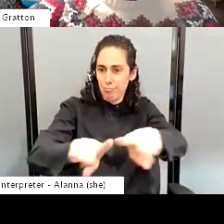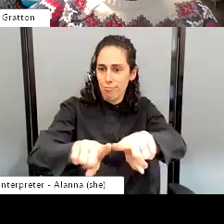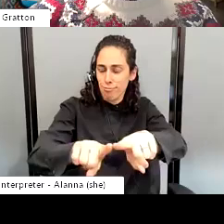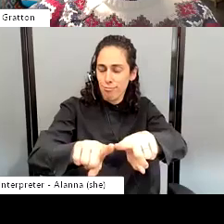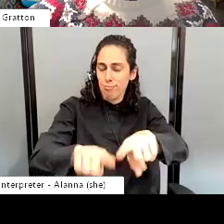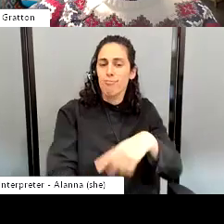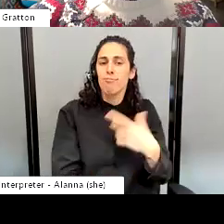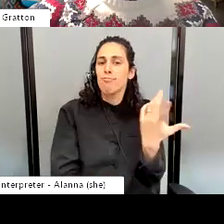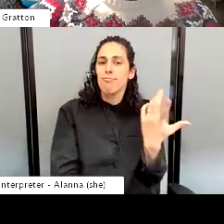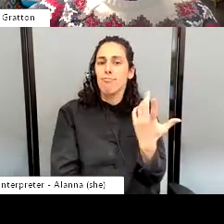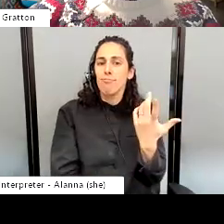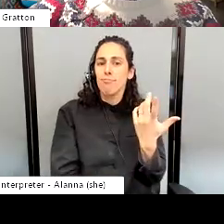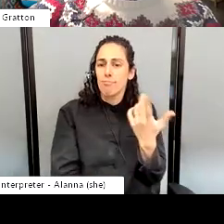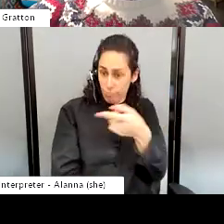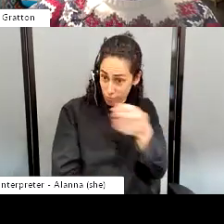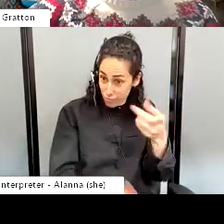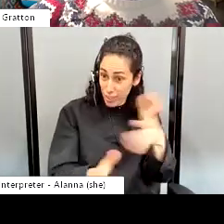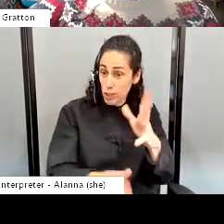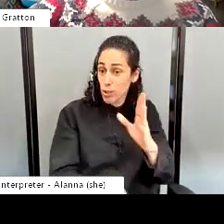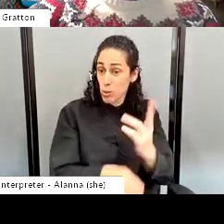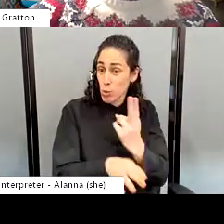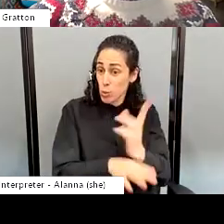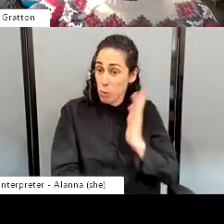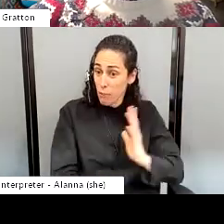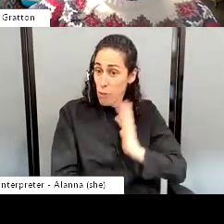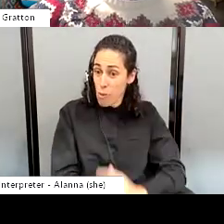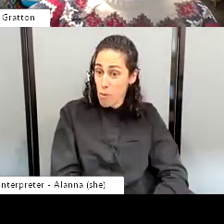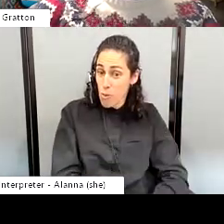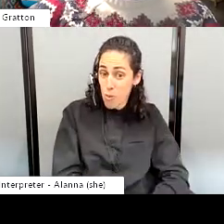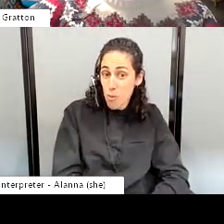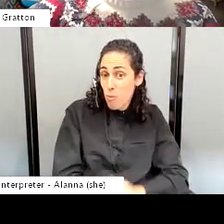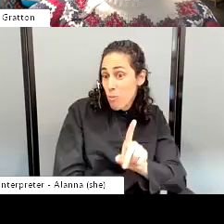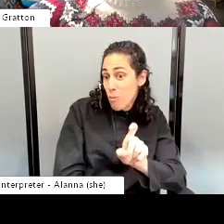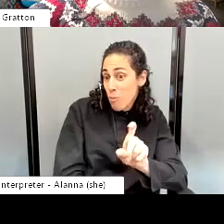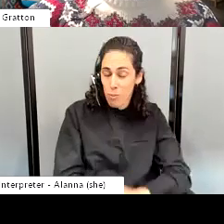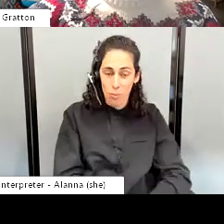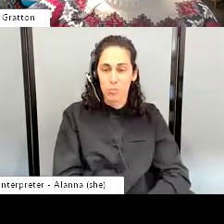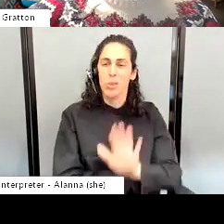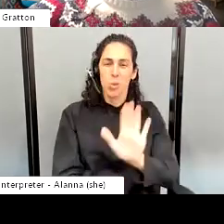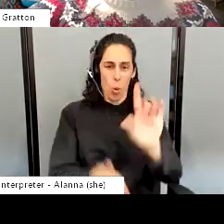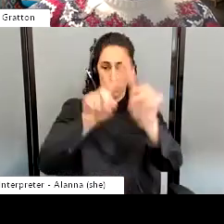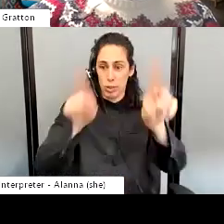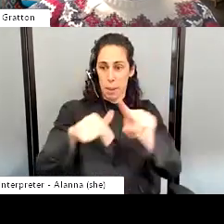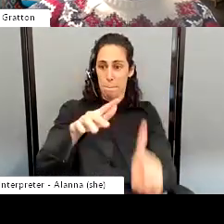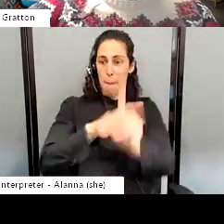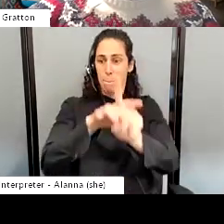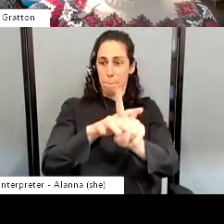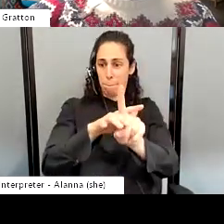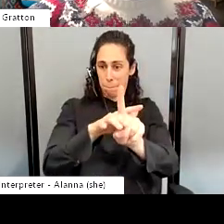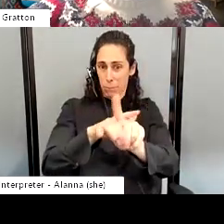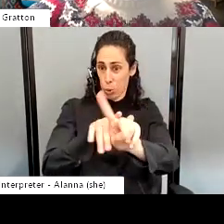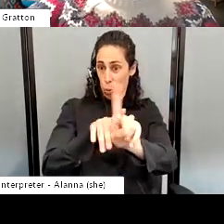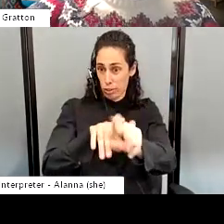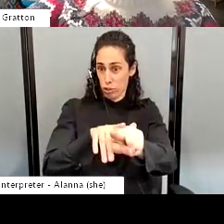some partners in crime that have just launched it. And if you take a look at your screen now, it says, has anyone used ChatGPT